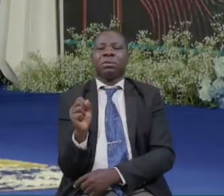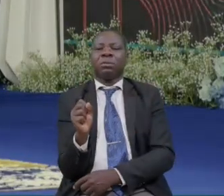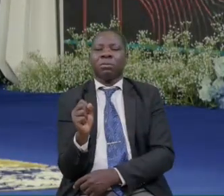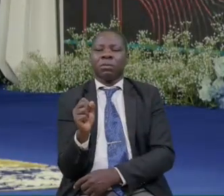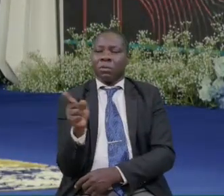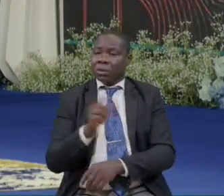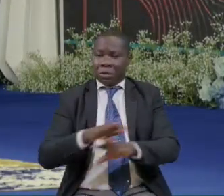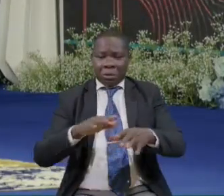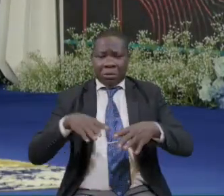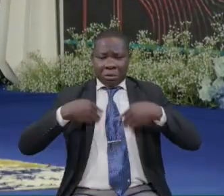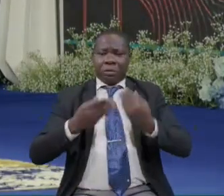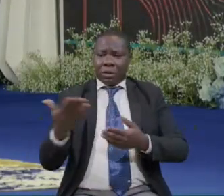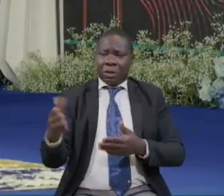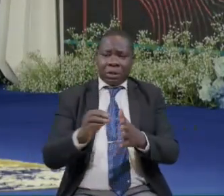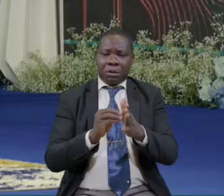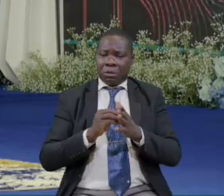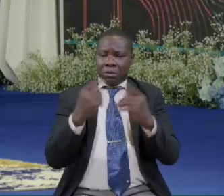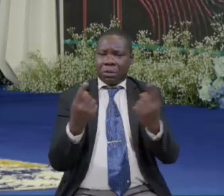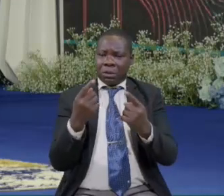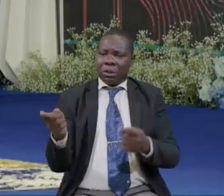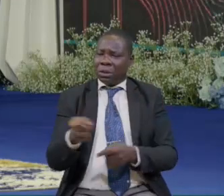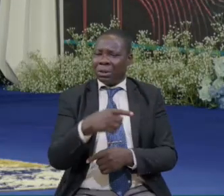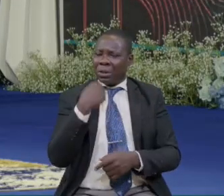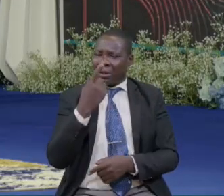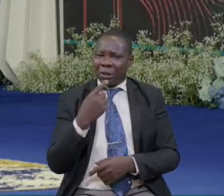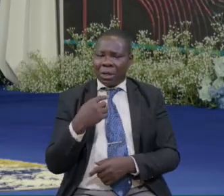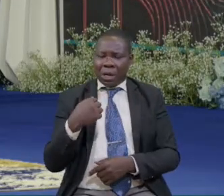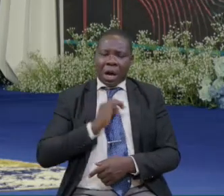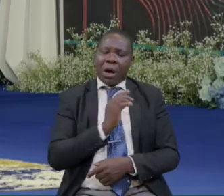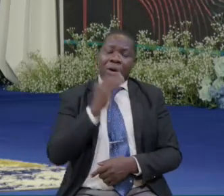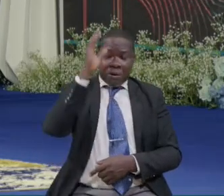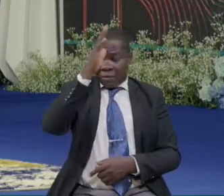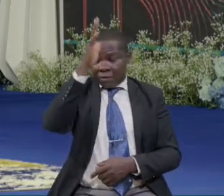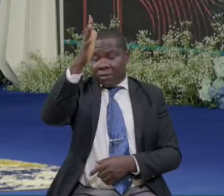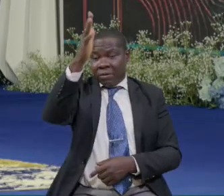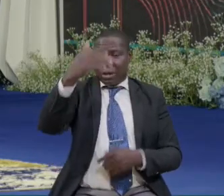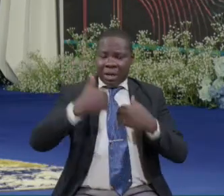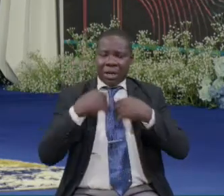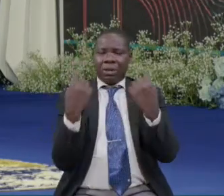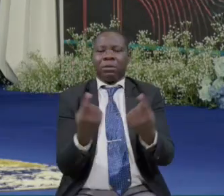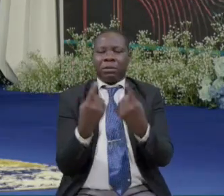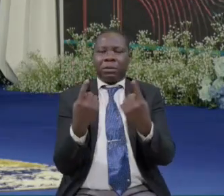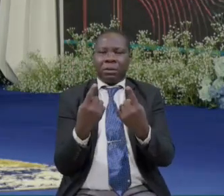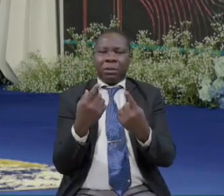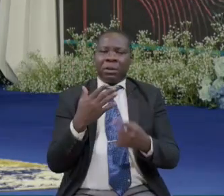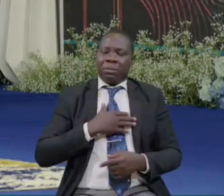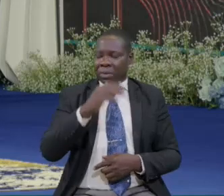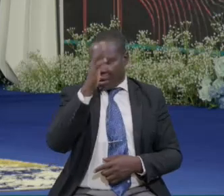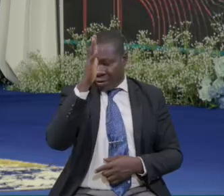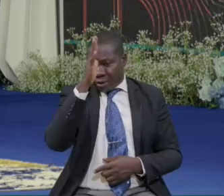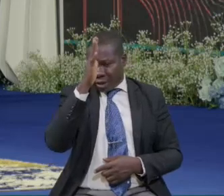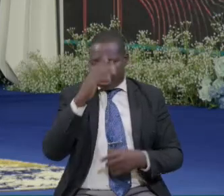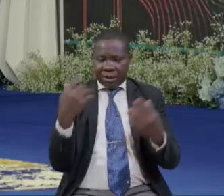sin. Oh, they say, our forefathers have sinned. My father sinned.